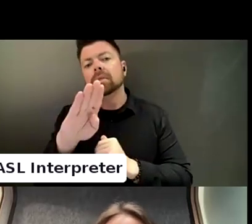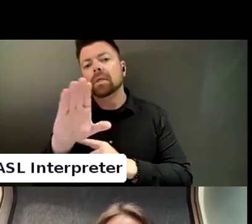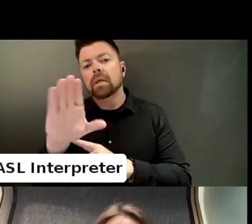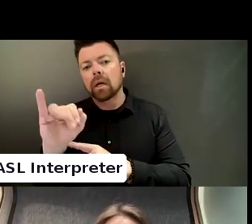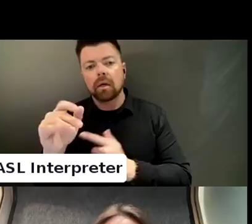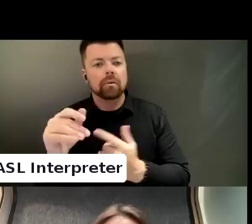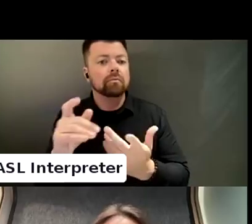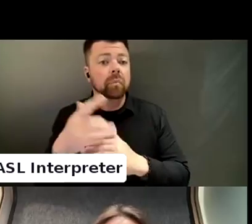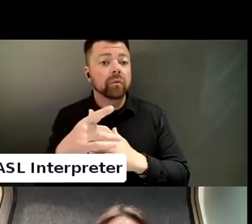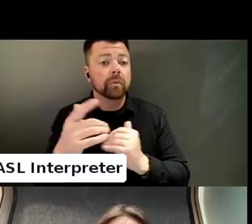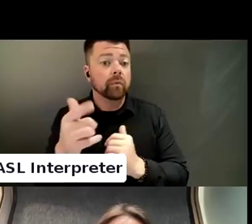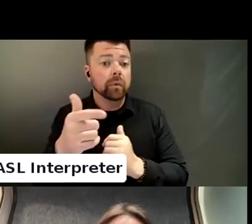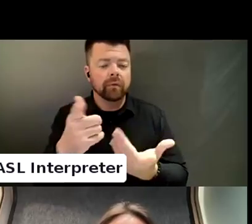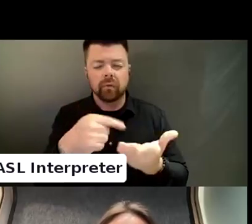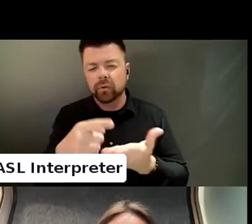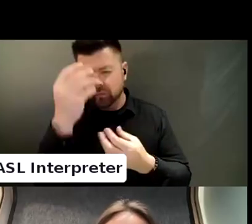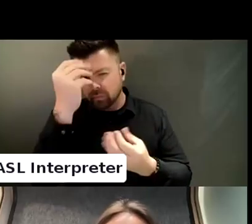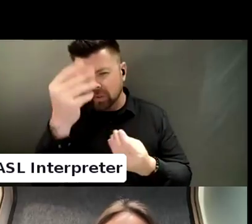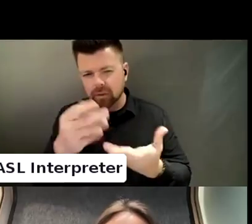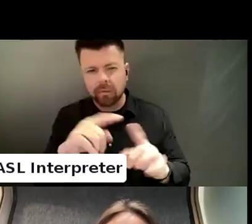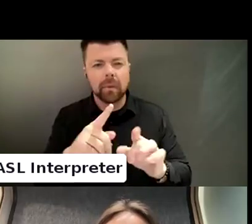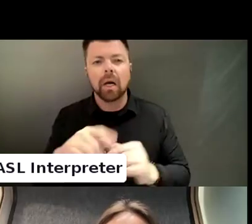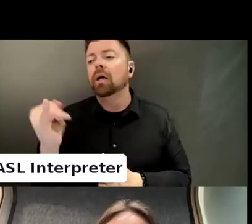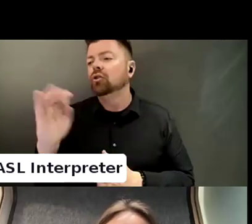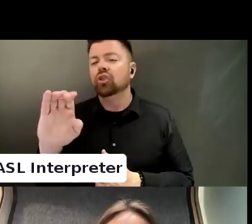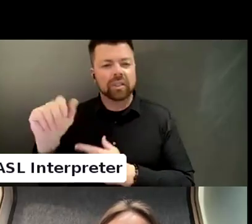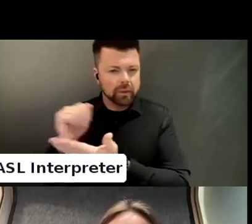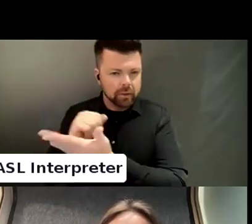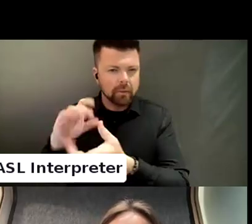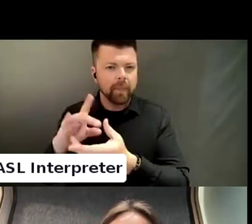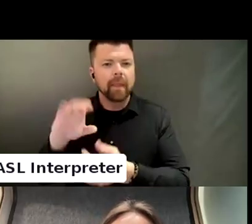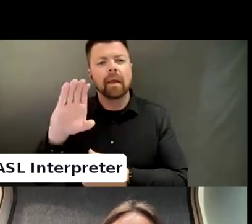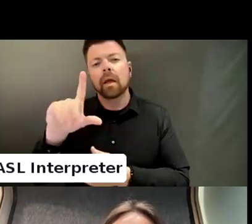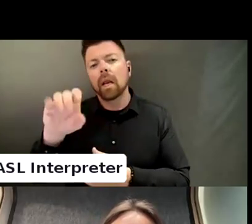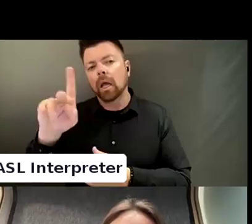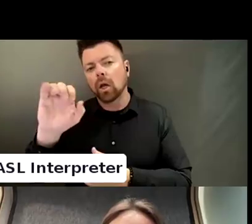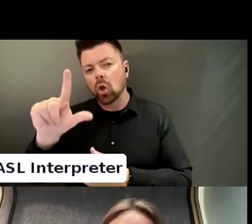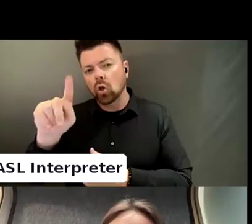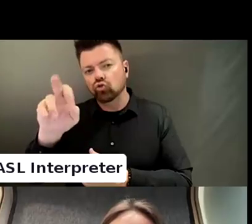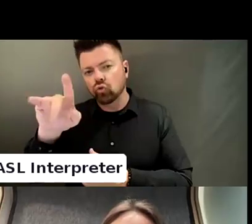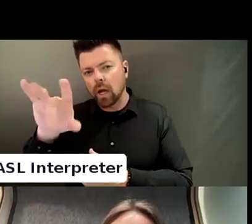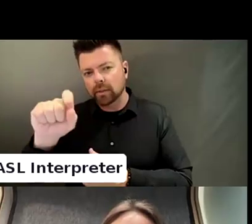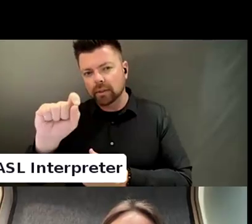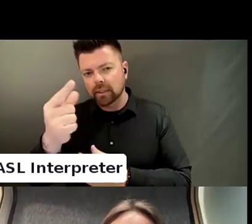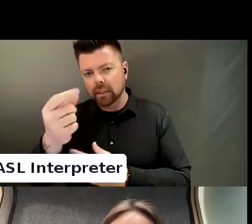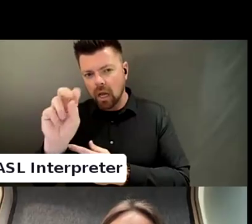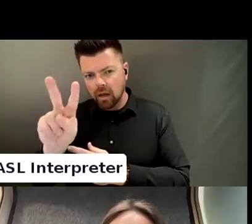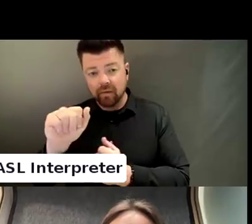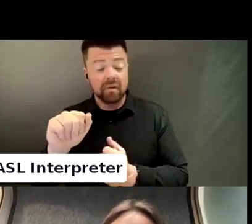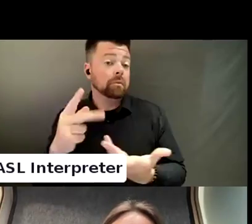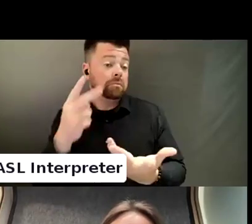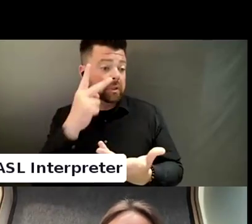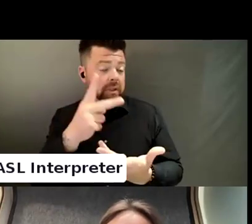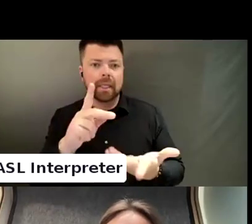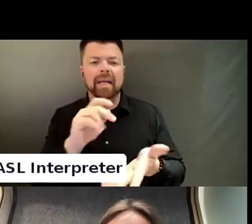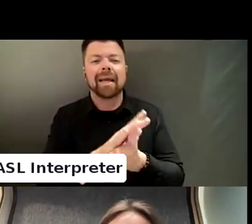start with just as Jessica said, with clinicaltrials.gov and with finding either the academic